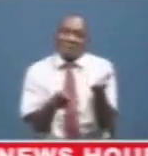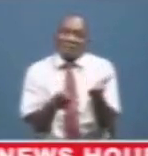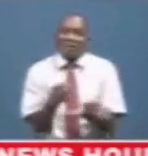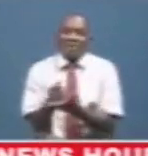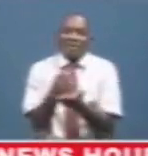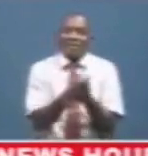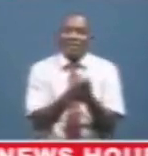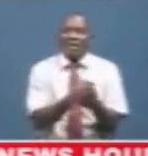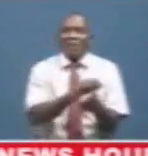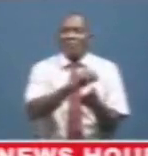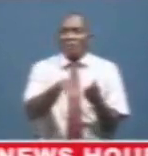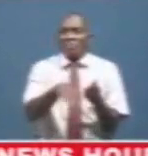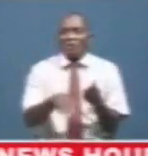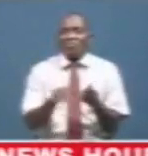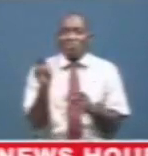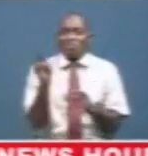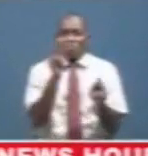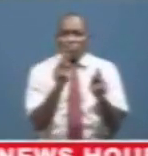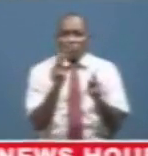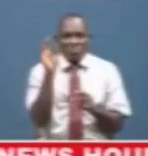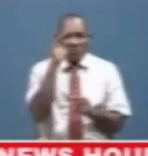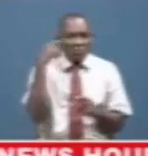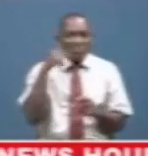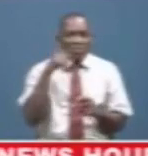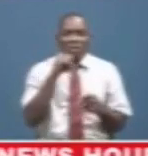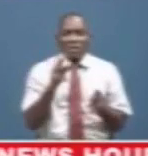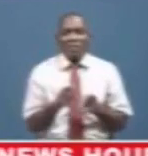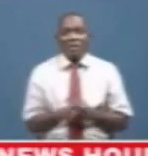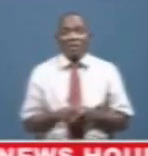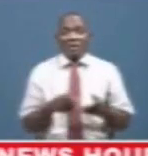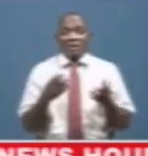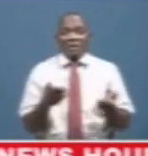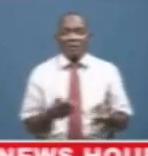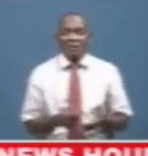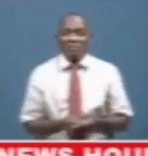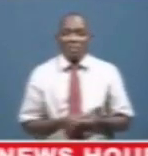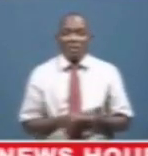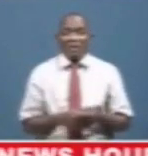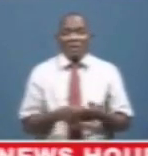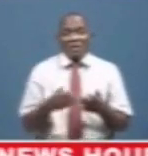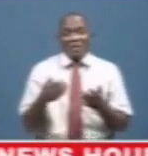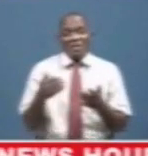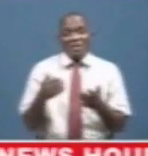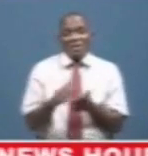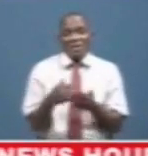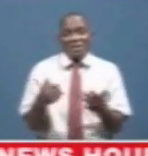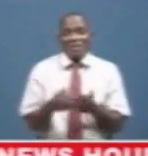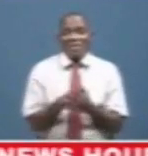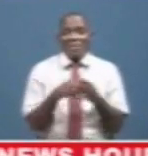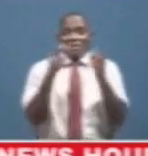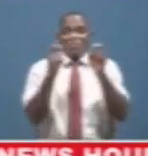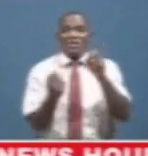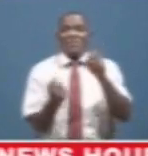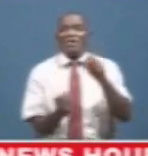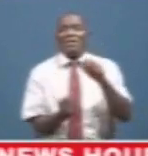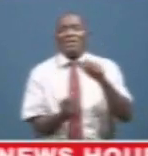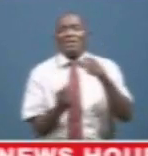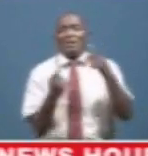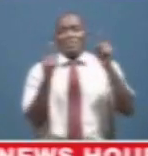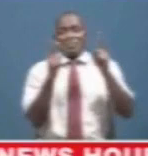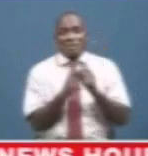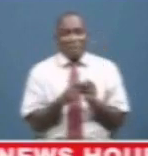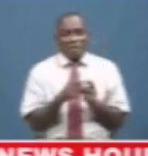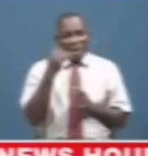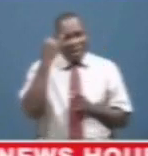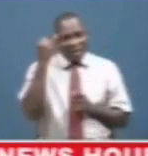clamp down on illegal mining in Ghana. When these turbidity issues began, the idea was that when the small-scale